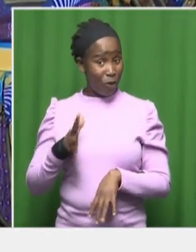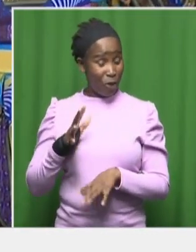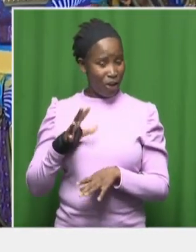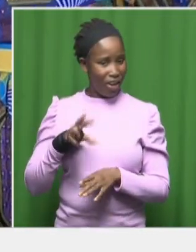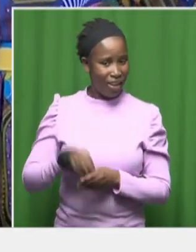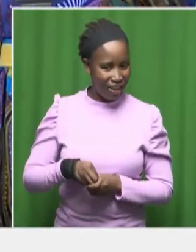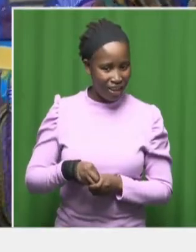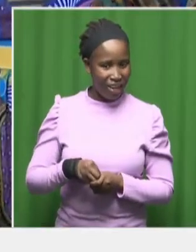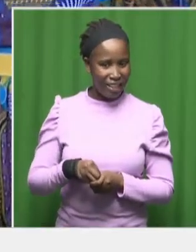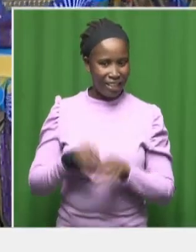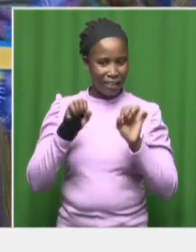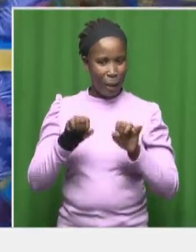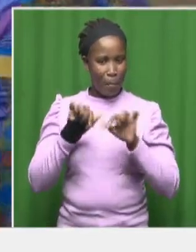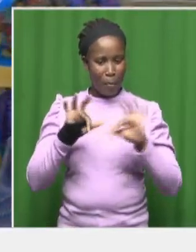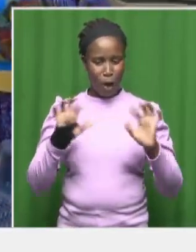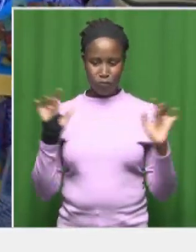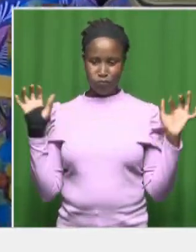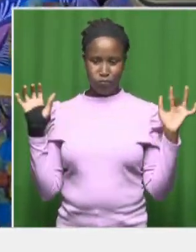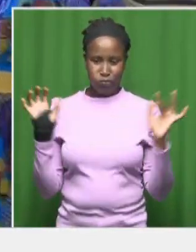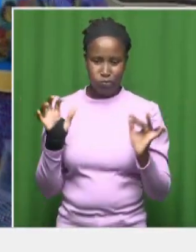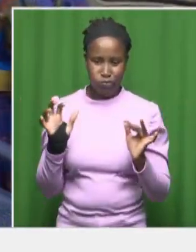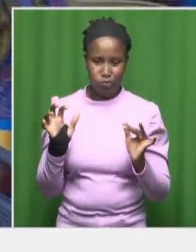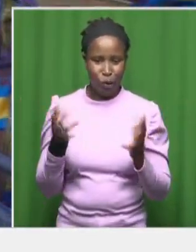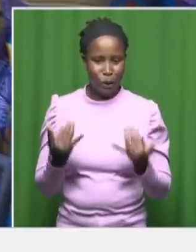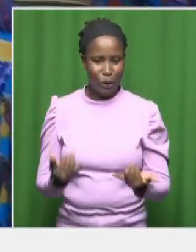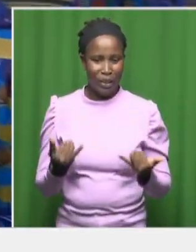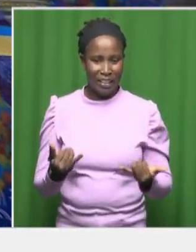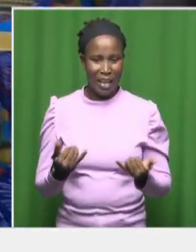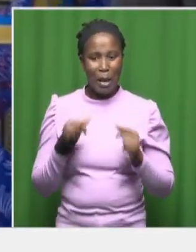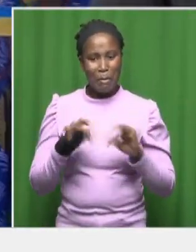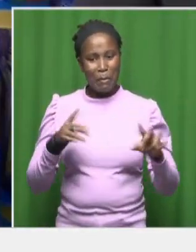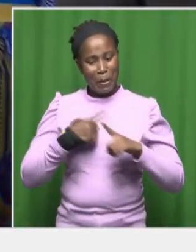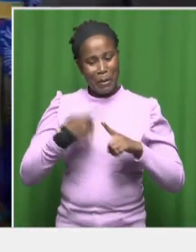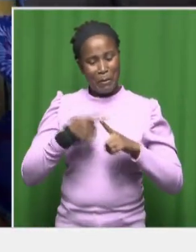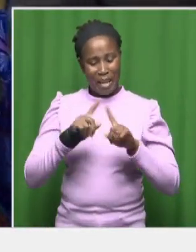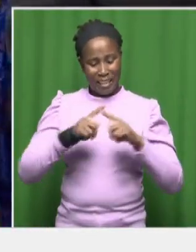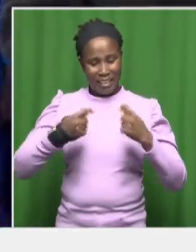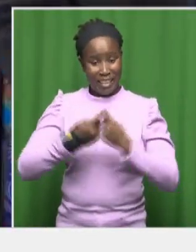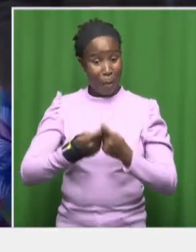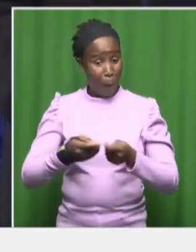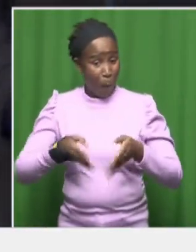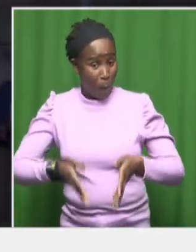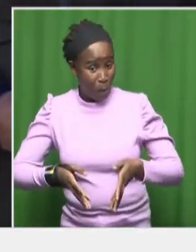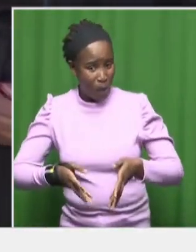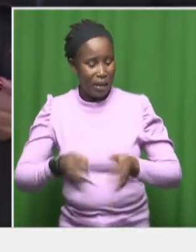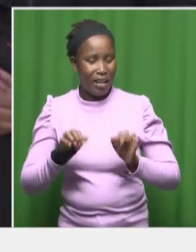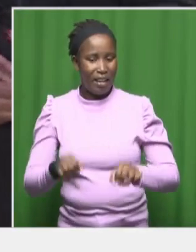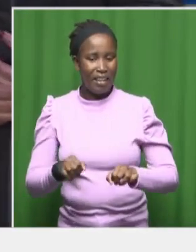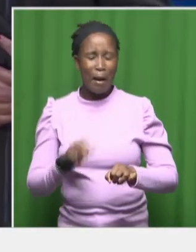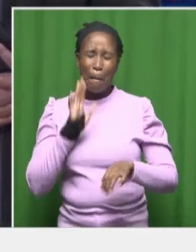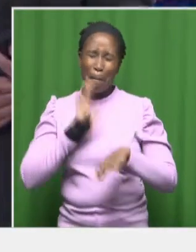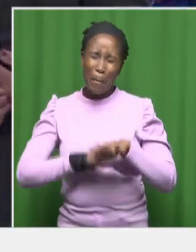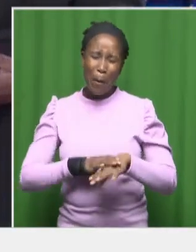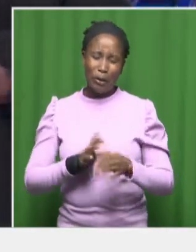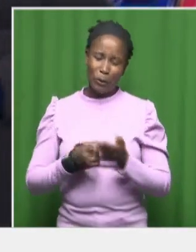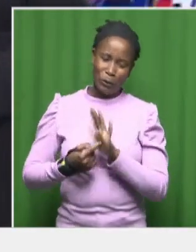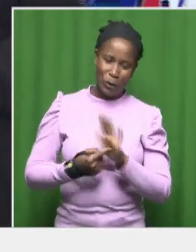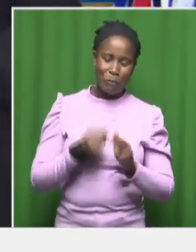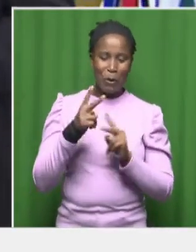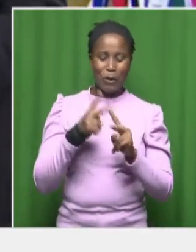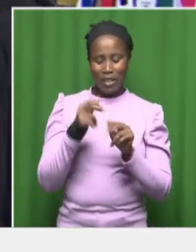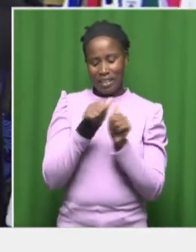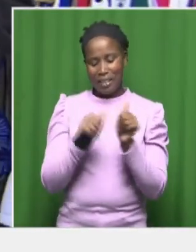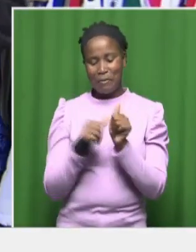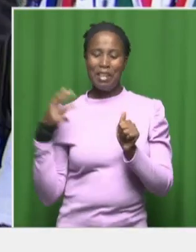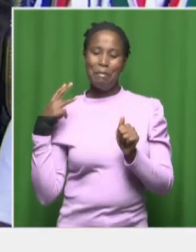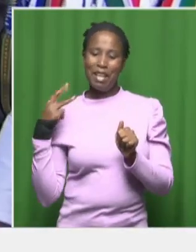the crowd here this morning, the players, there's Bongi Msomi, as you can see behind me. We'll get to all of that. The Deputy Minister is here.